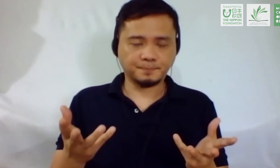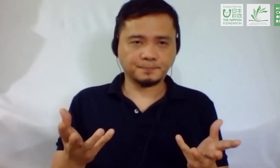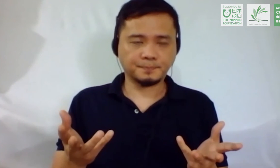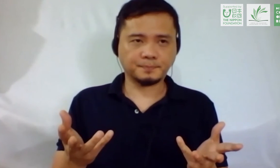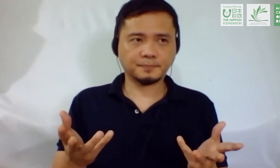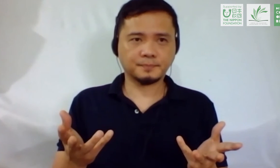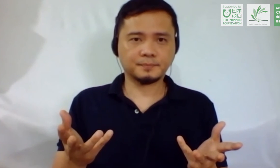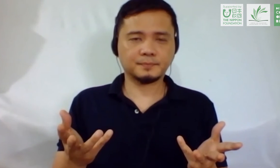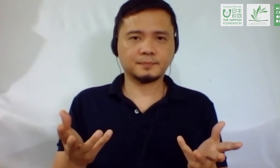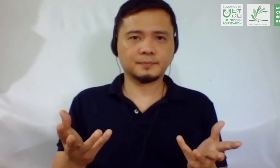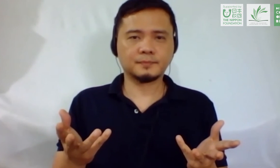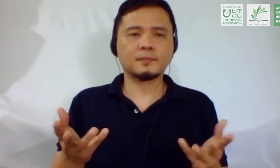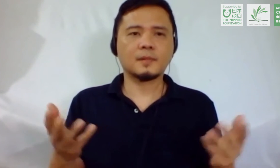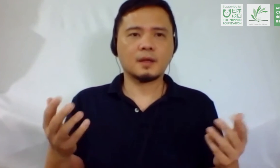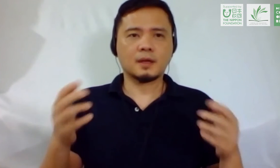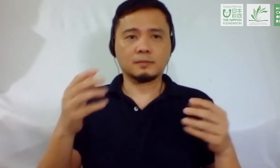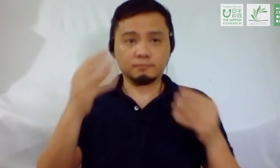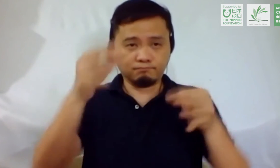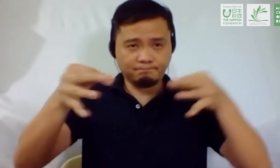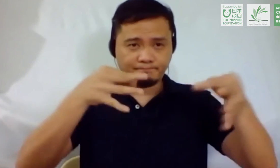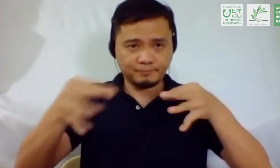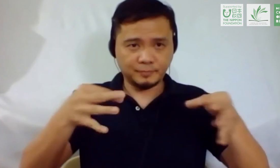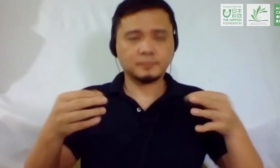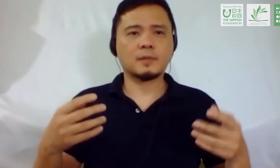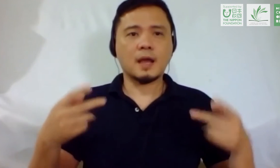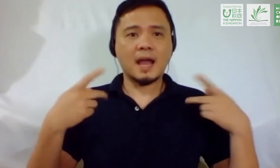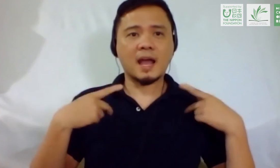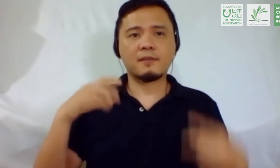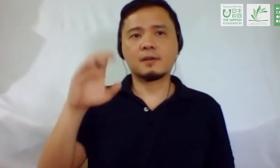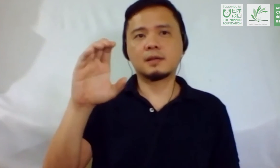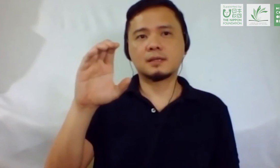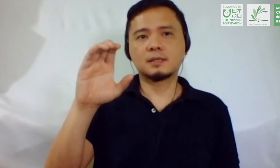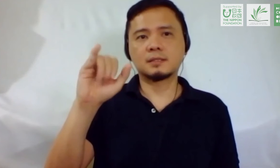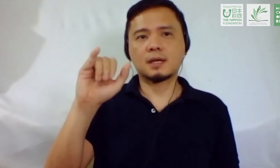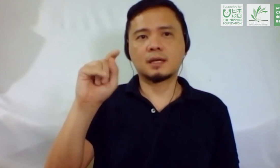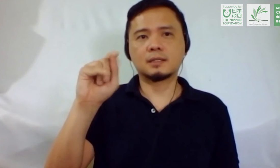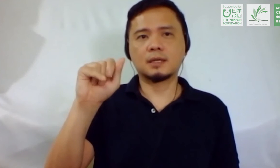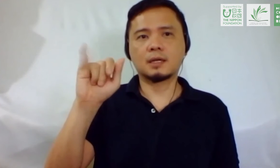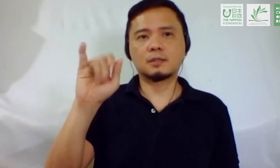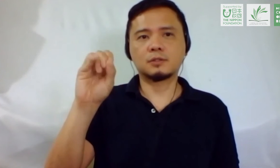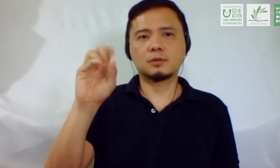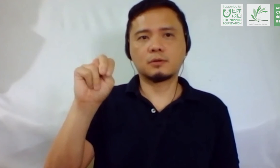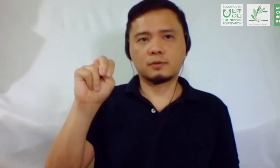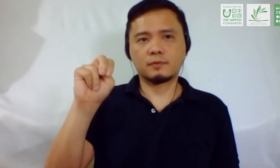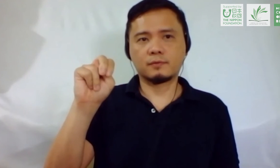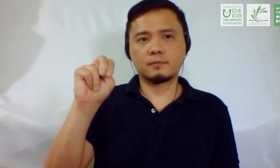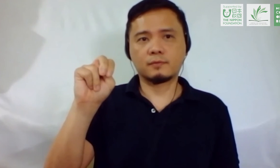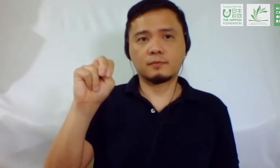in what we call the citation form, which is the form you ask, you say, what is the sign for